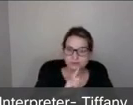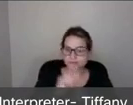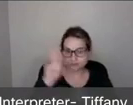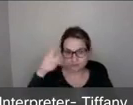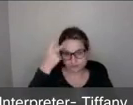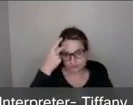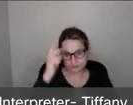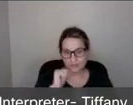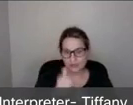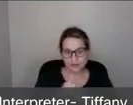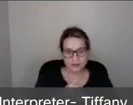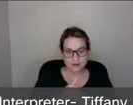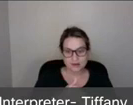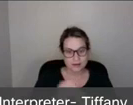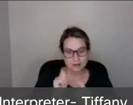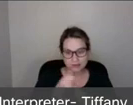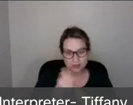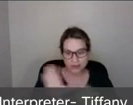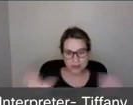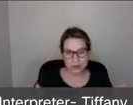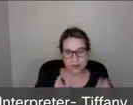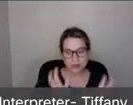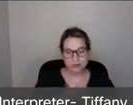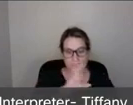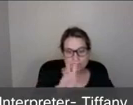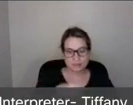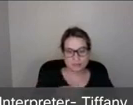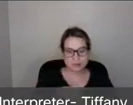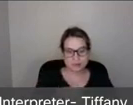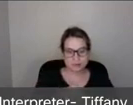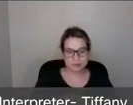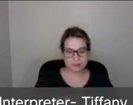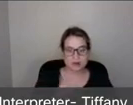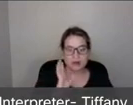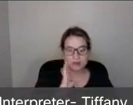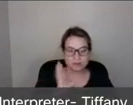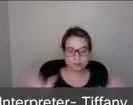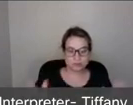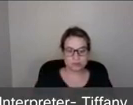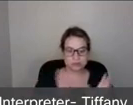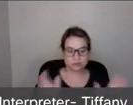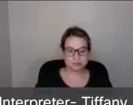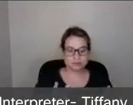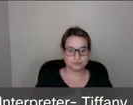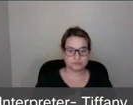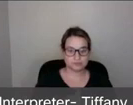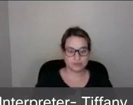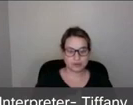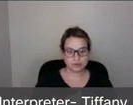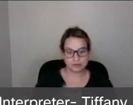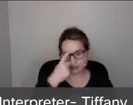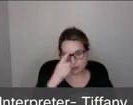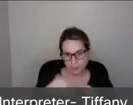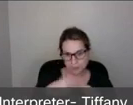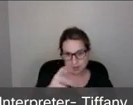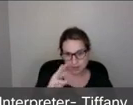a situation that encourages participation. So I would encourage you to consider the maps offered